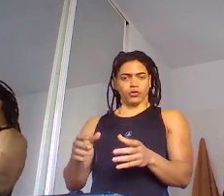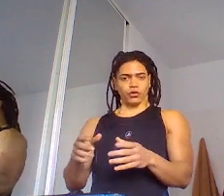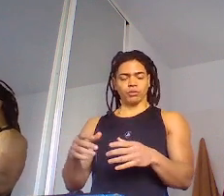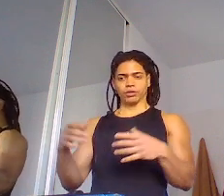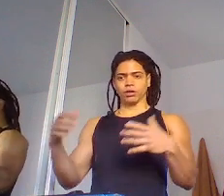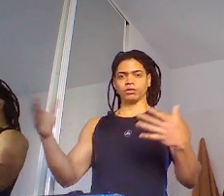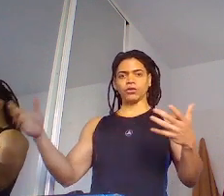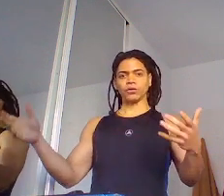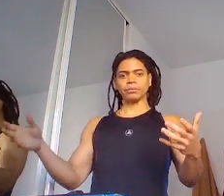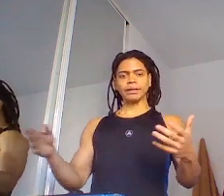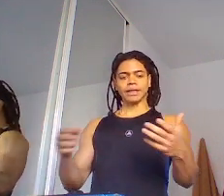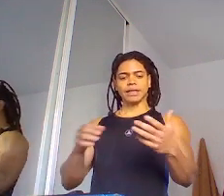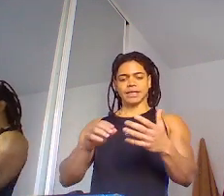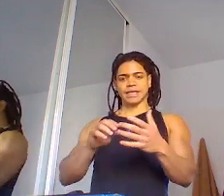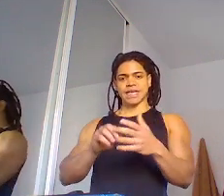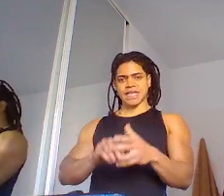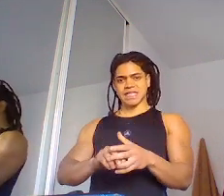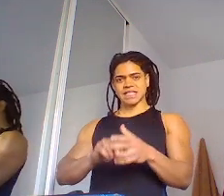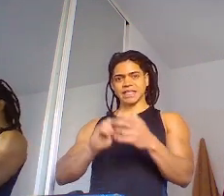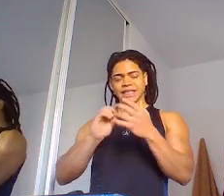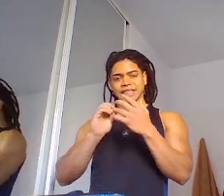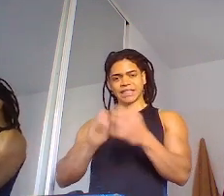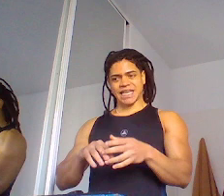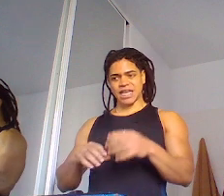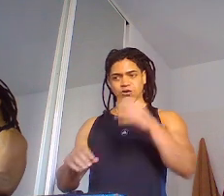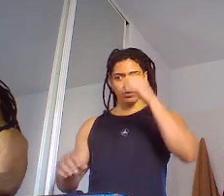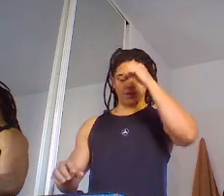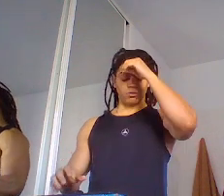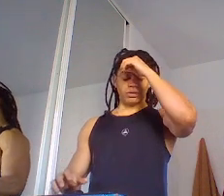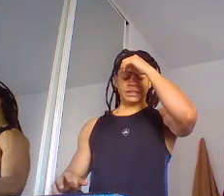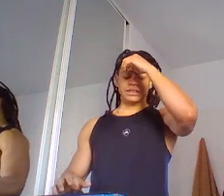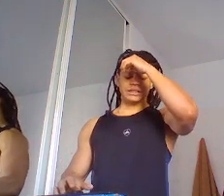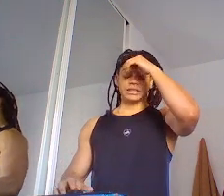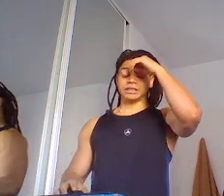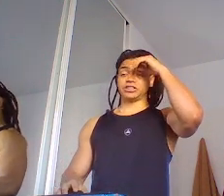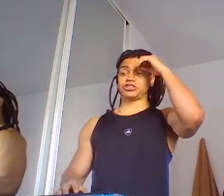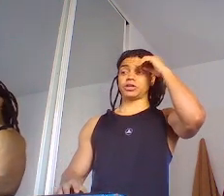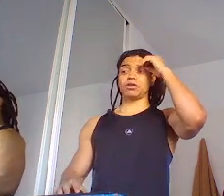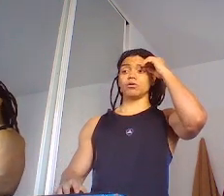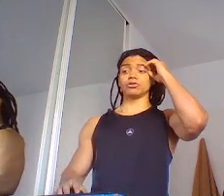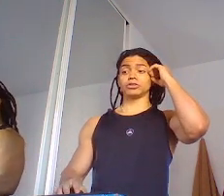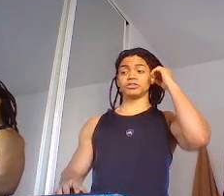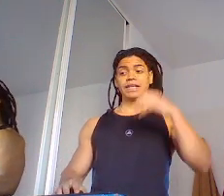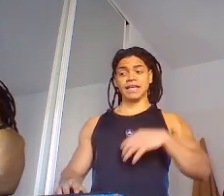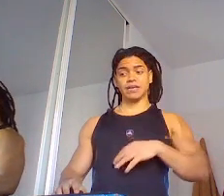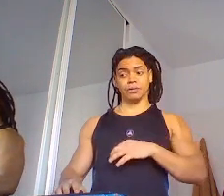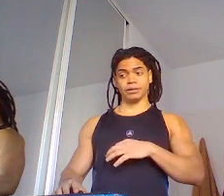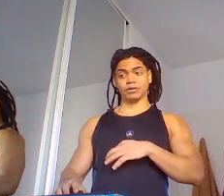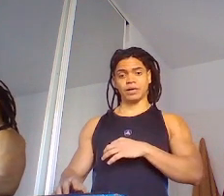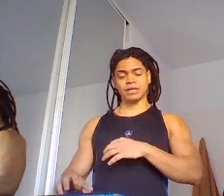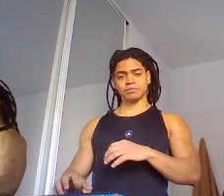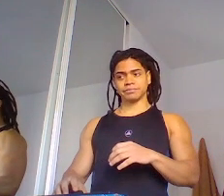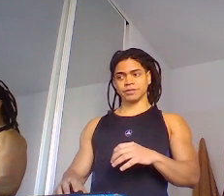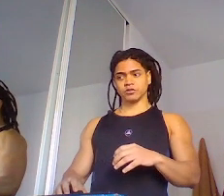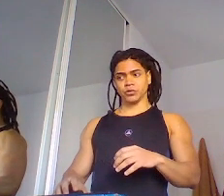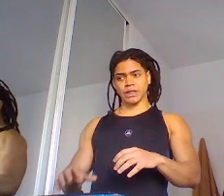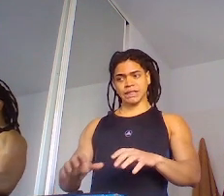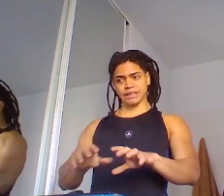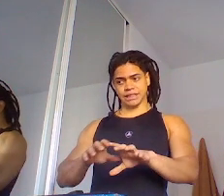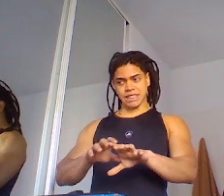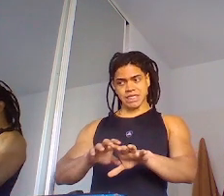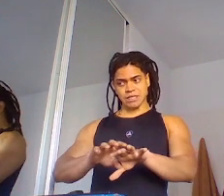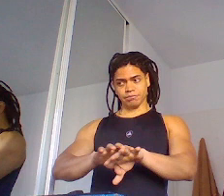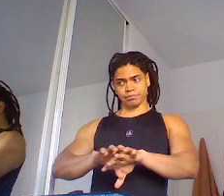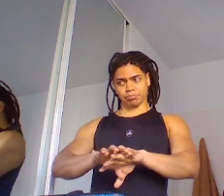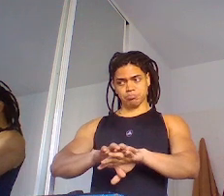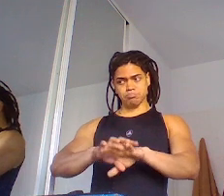the short term, the long term, and equity or shareholders' equity, right? So it